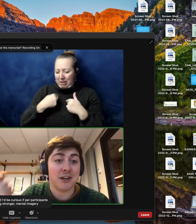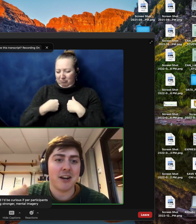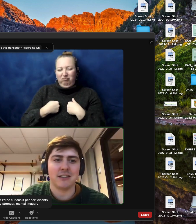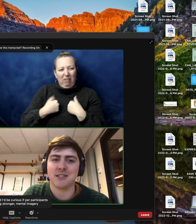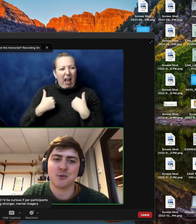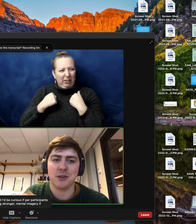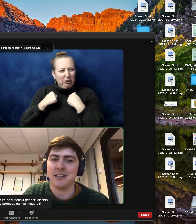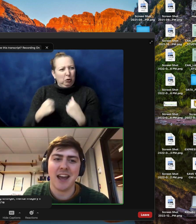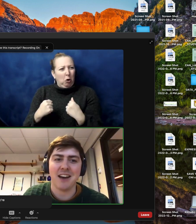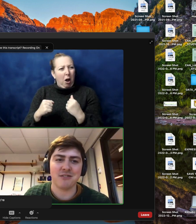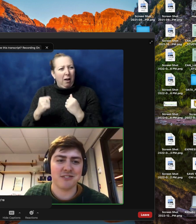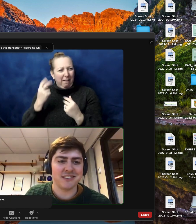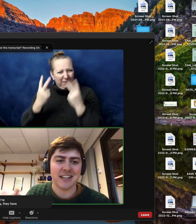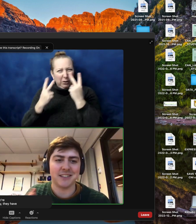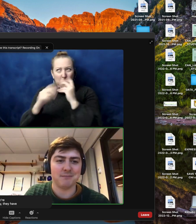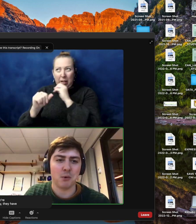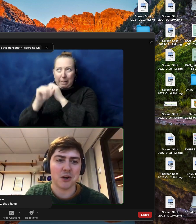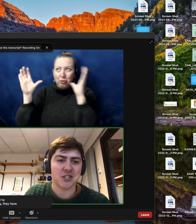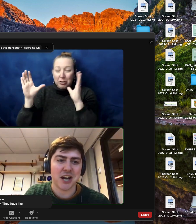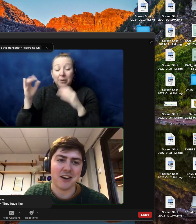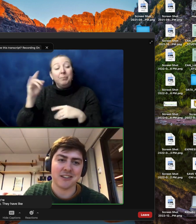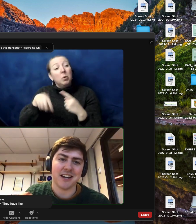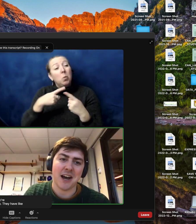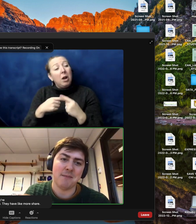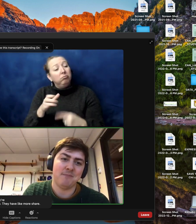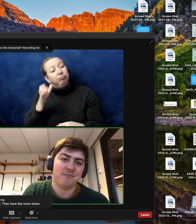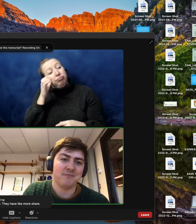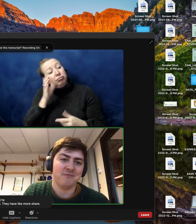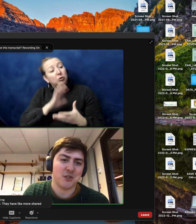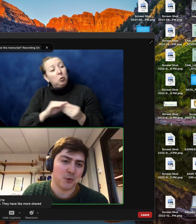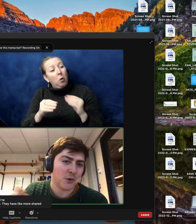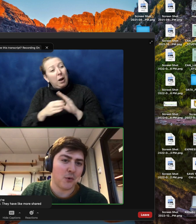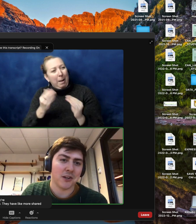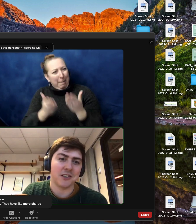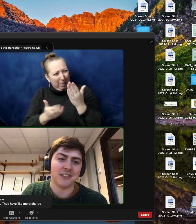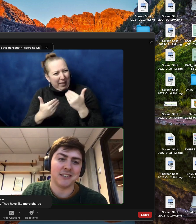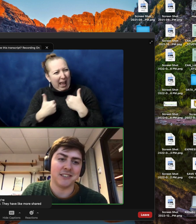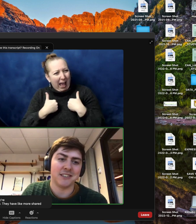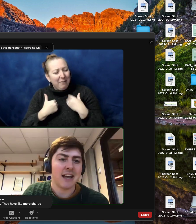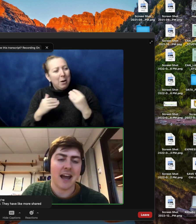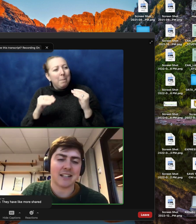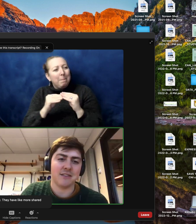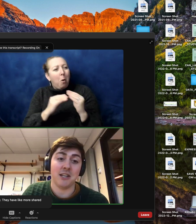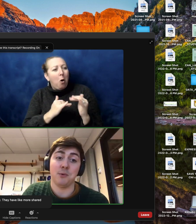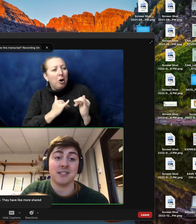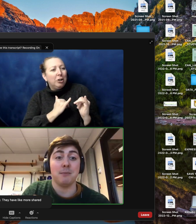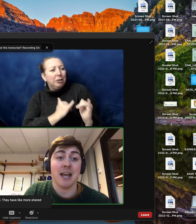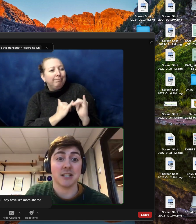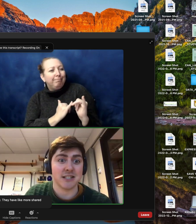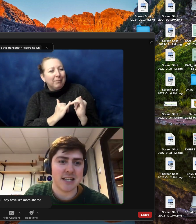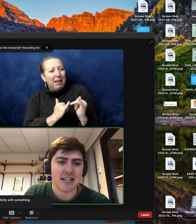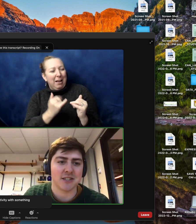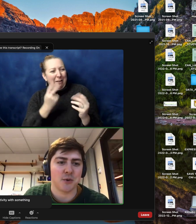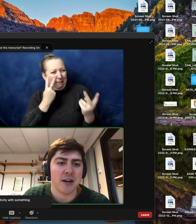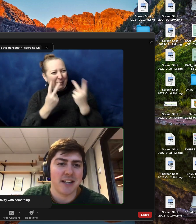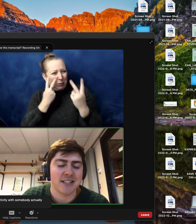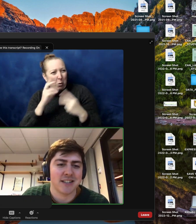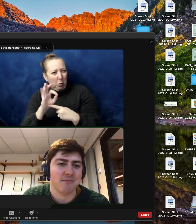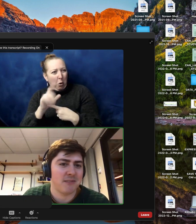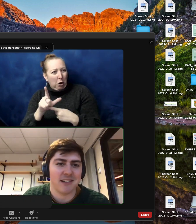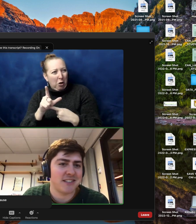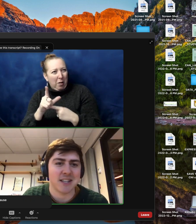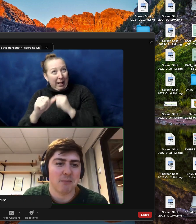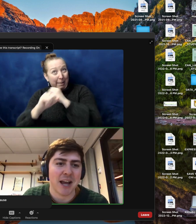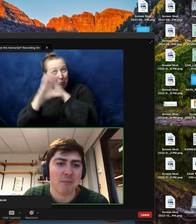maybe when they're hearing the story, they have, like, more shared visual cortical activity with somebody actually seeing the story